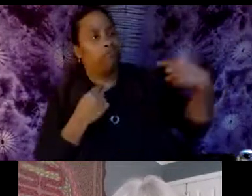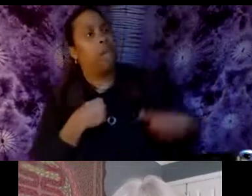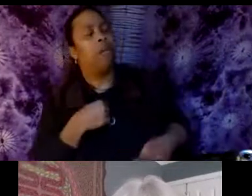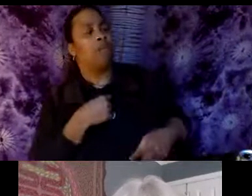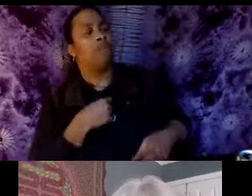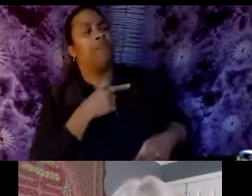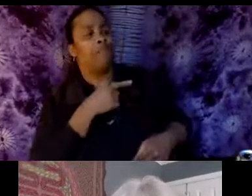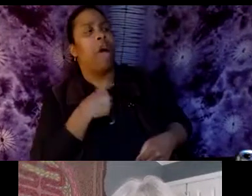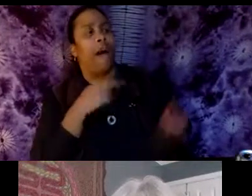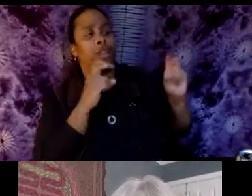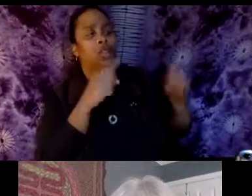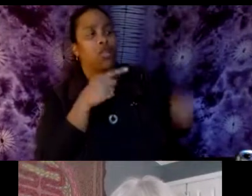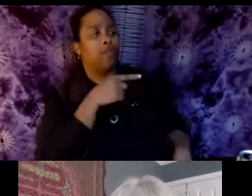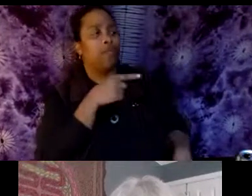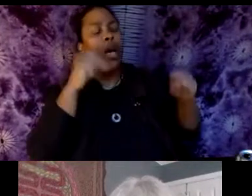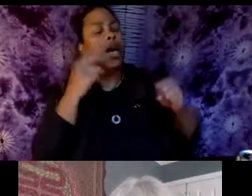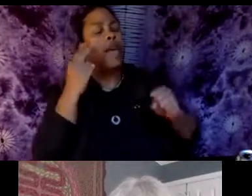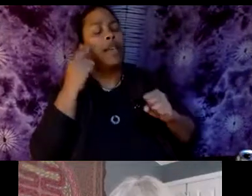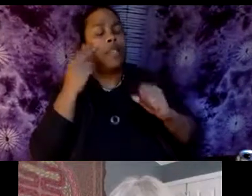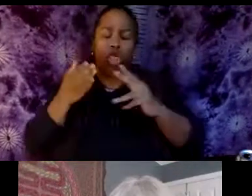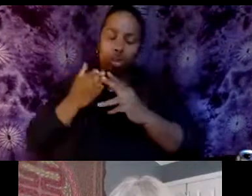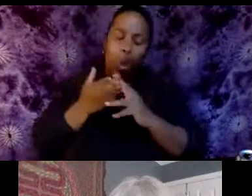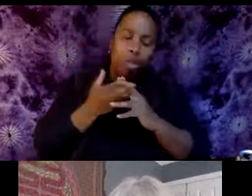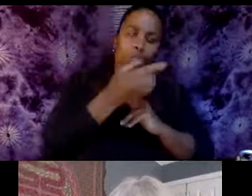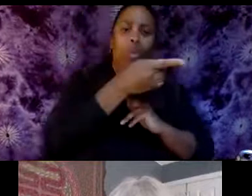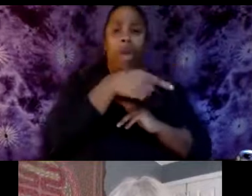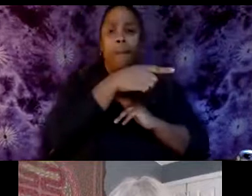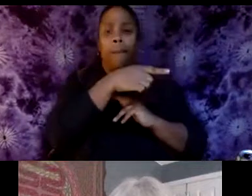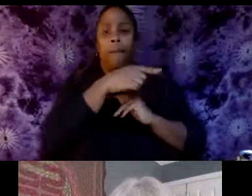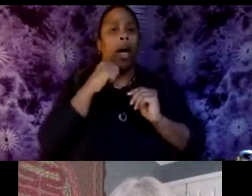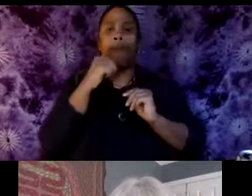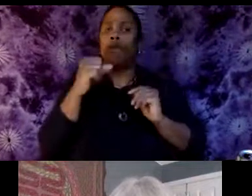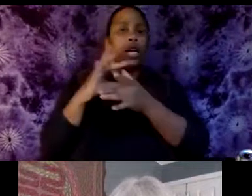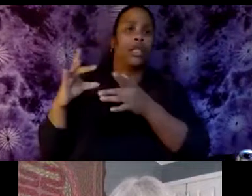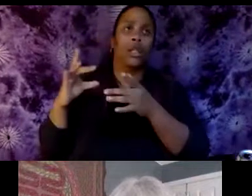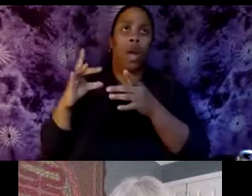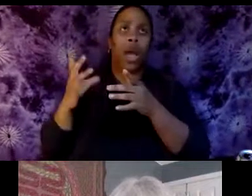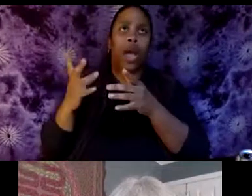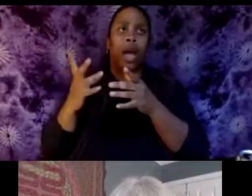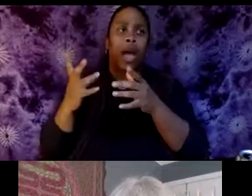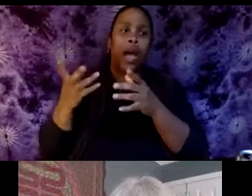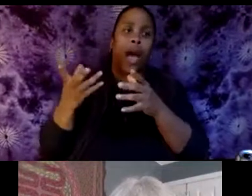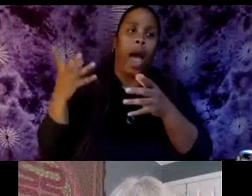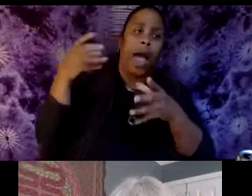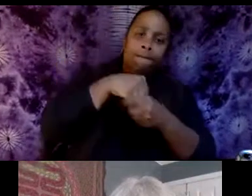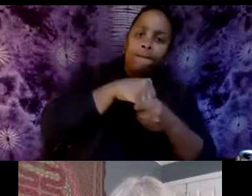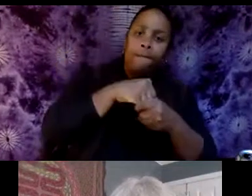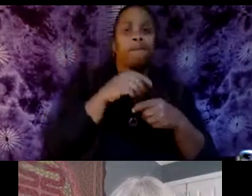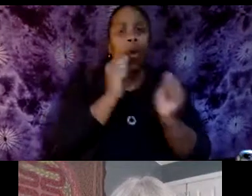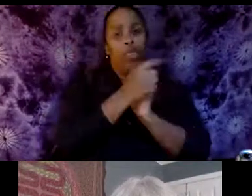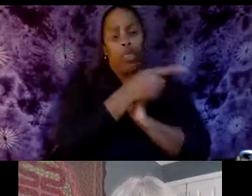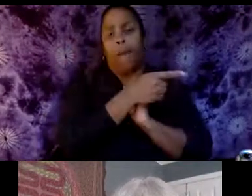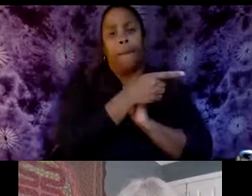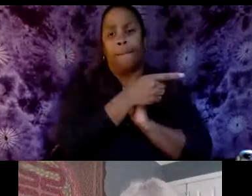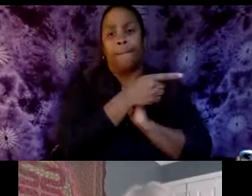I can see just right through them. I can see what's going on. And I'm not going to engage because I know they're just dealing with their own drama, or maybe this is a